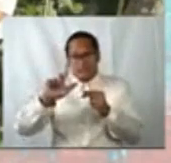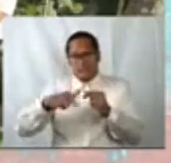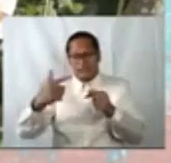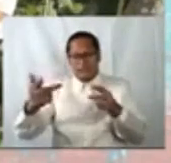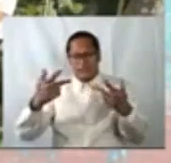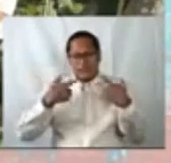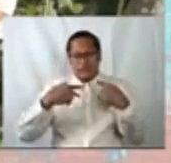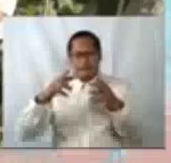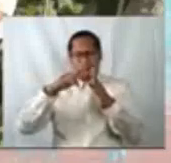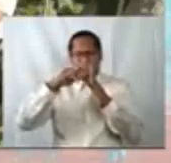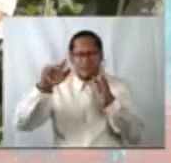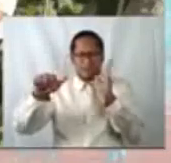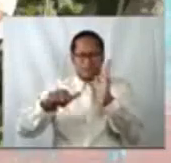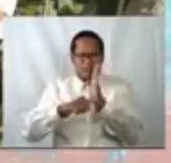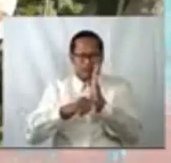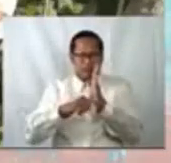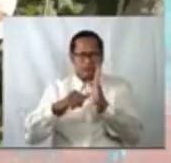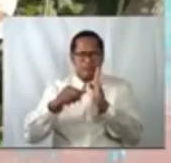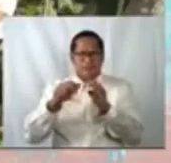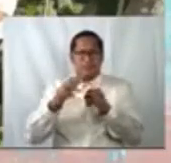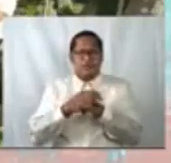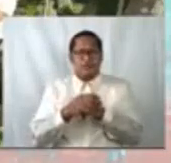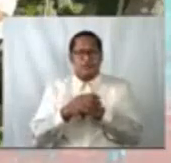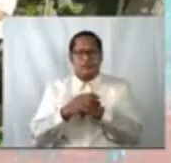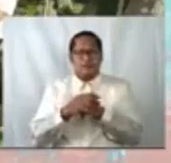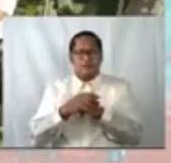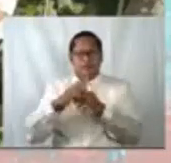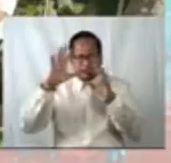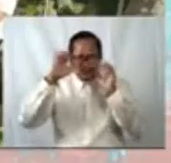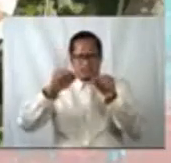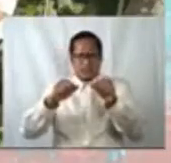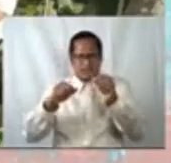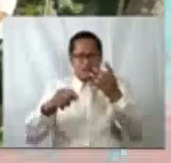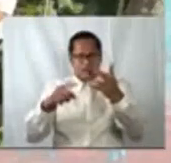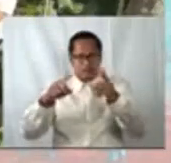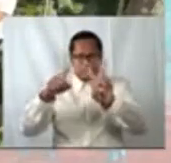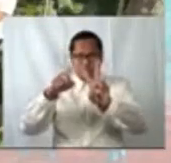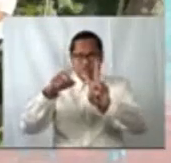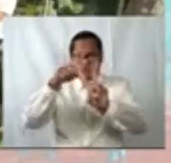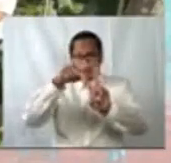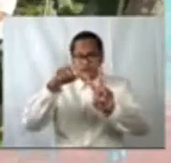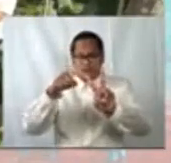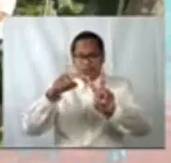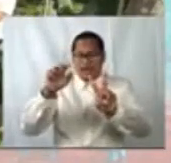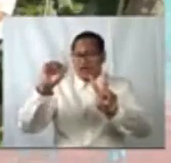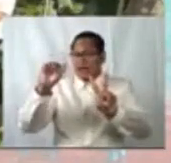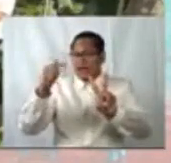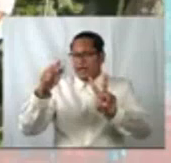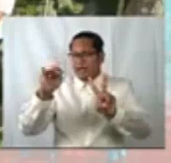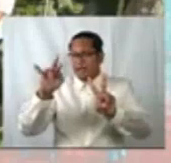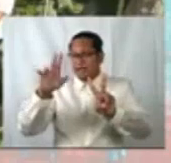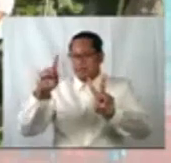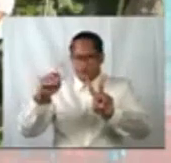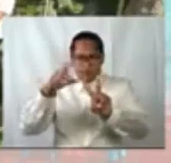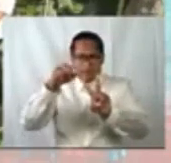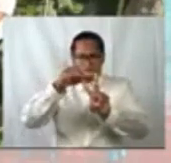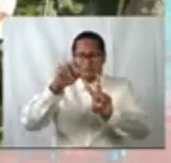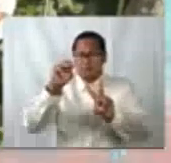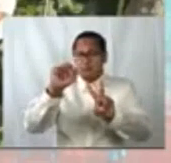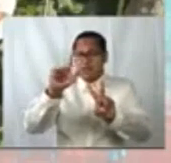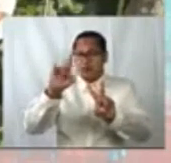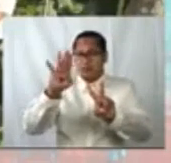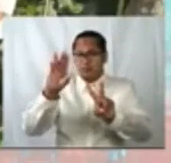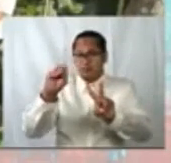Filipina president, which are actually two people, Aguinaldo and Malbao, di ba? Yeah. And ito, even the NHEP